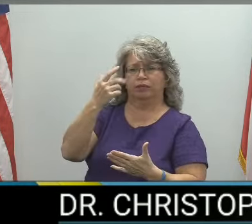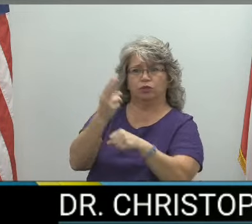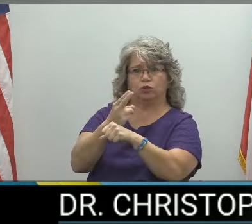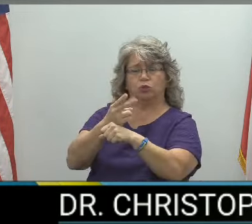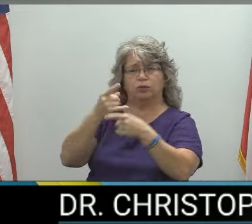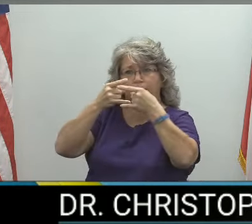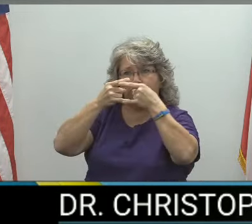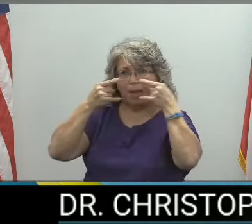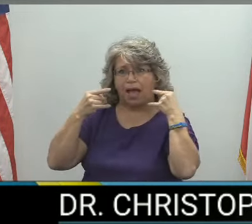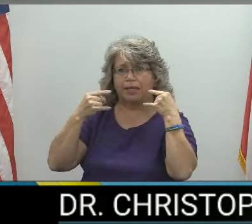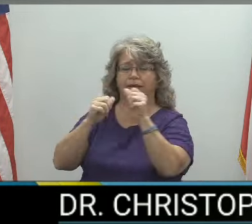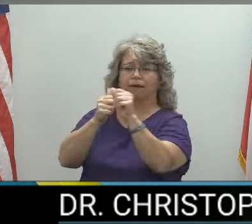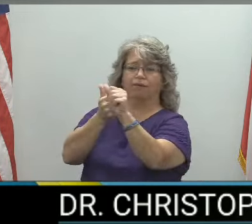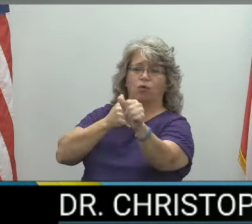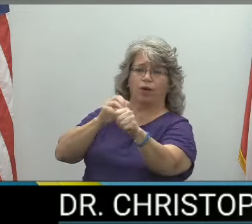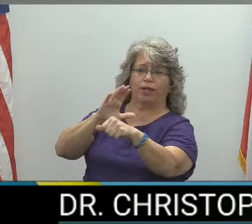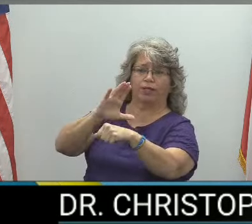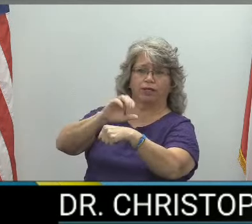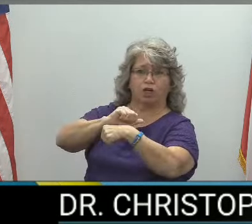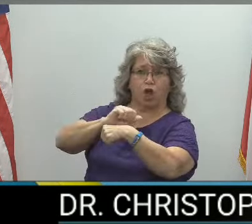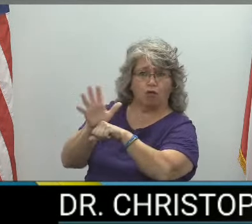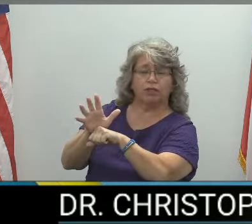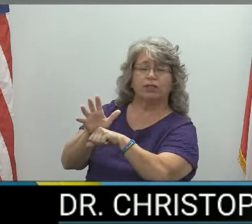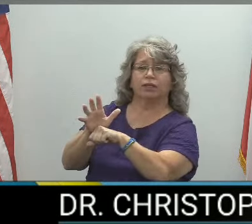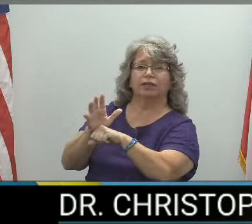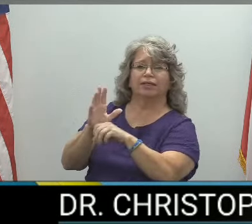to give our healthcare workers a break. Next.